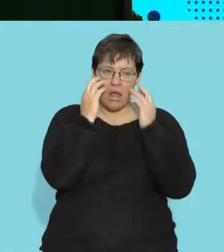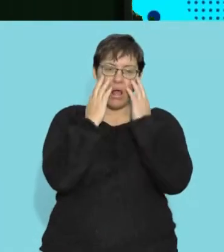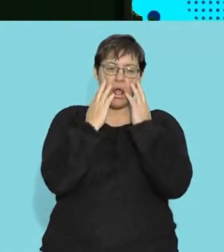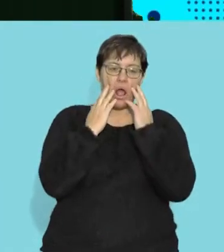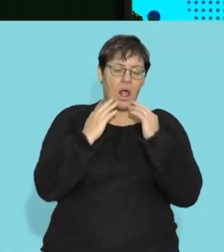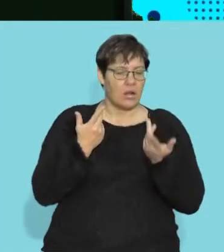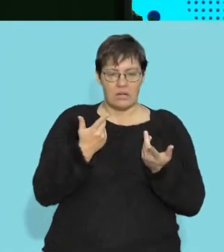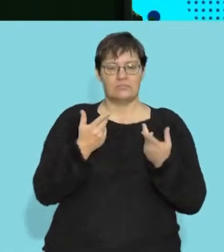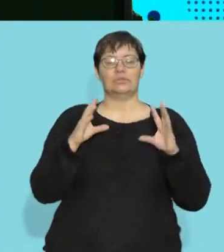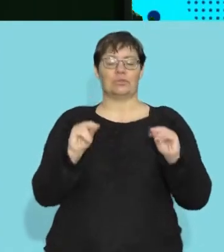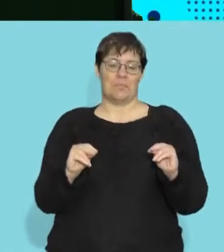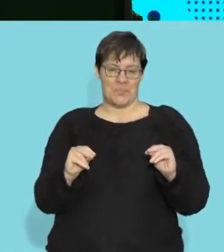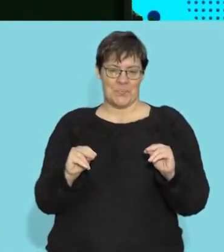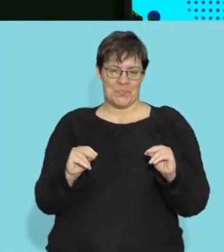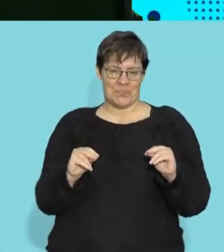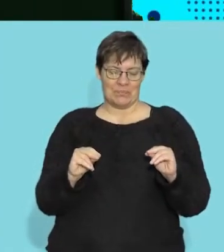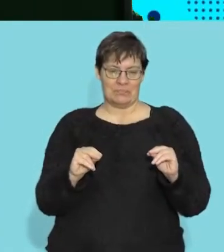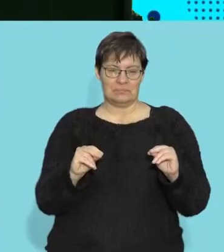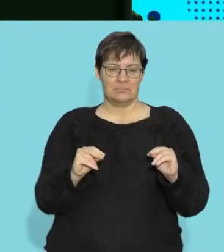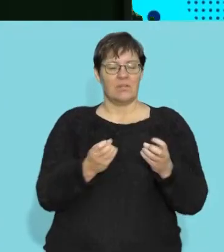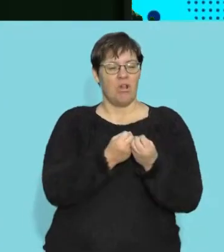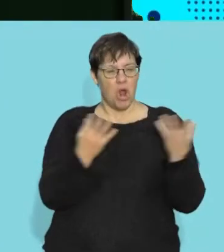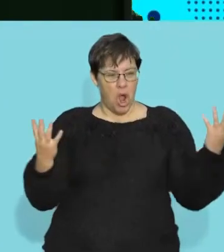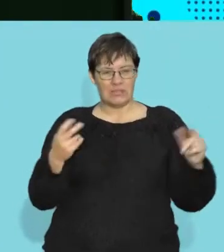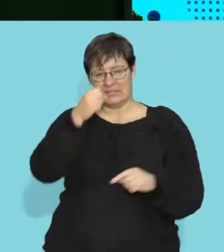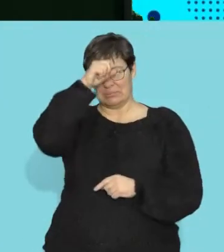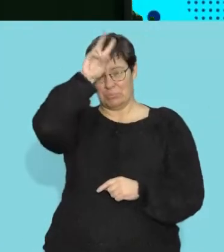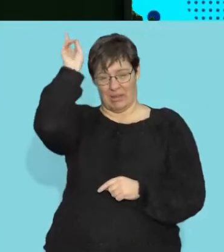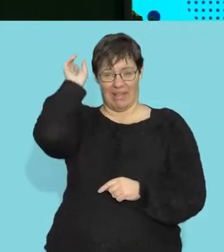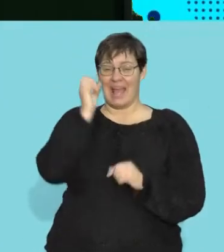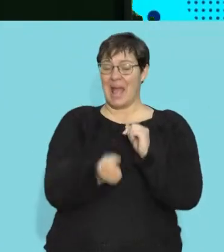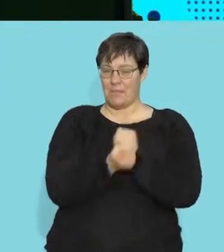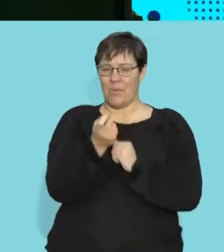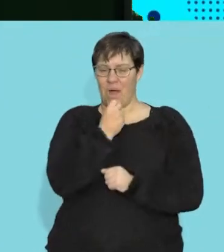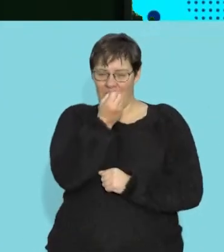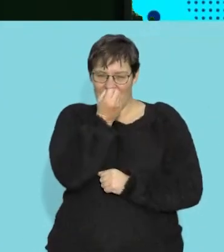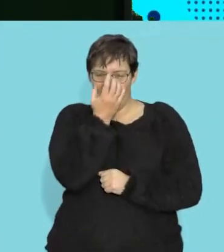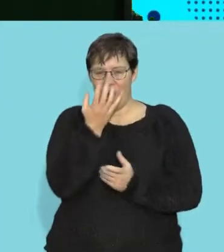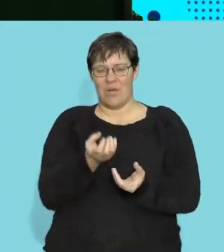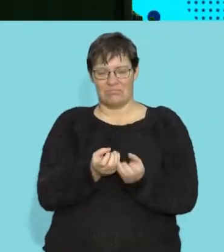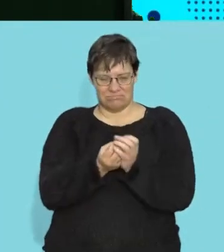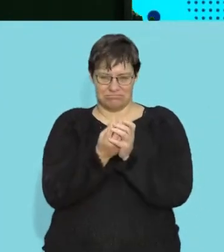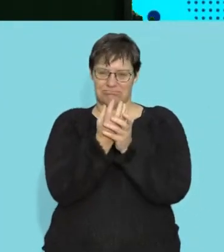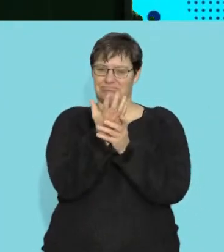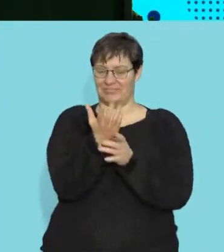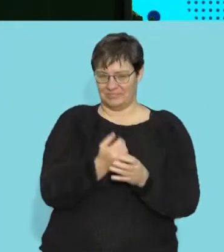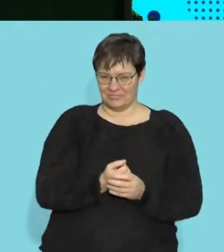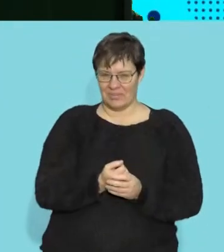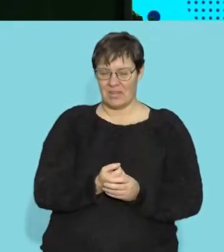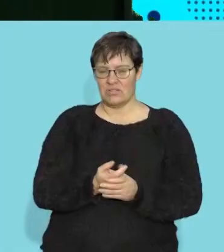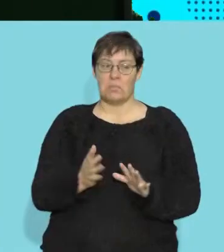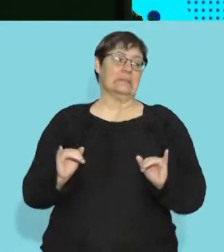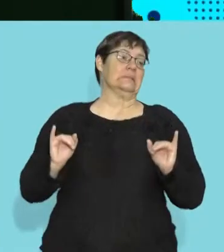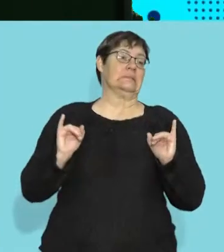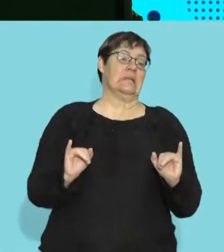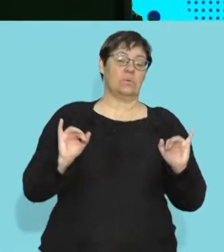generally there's a lot of this in spring when the flowers start to produce the pollen. So nothing really serious, but if you